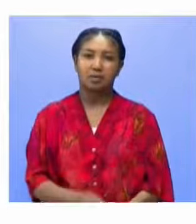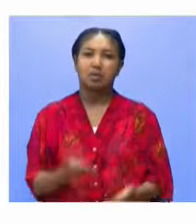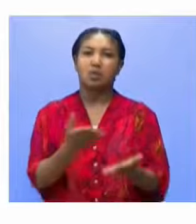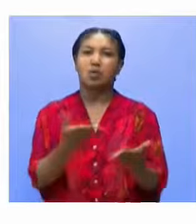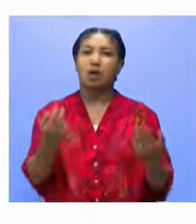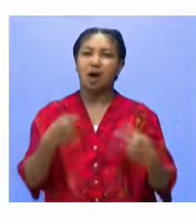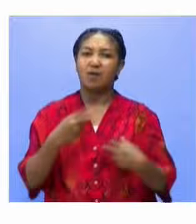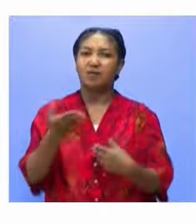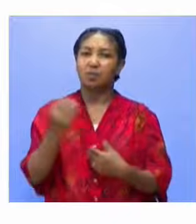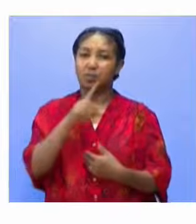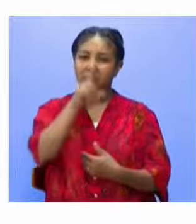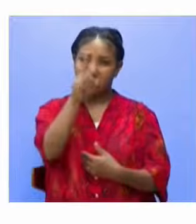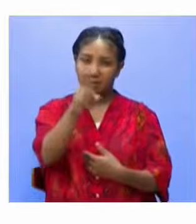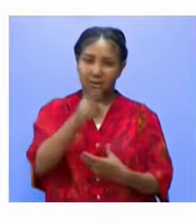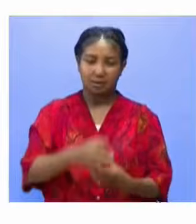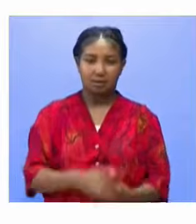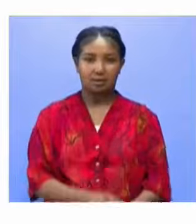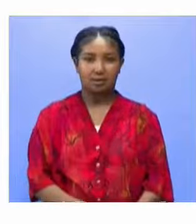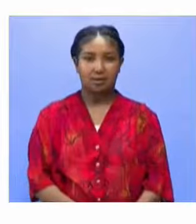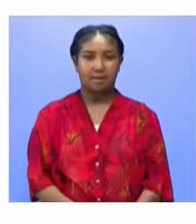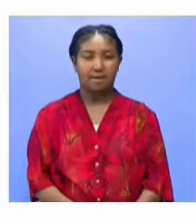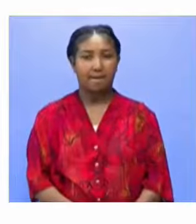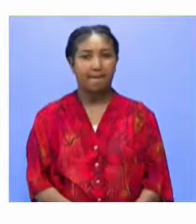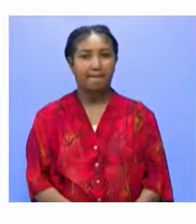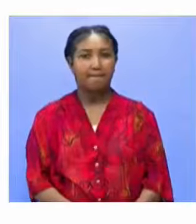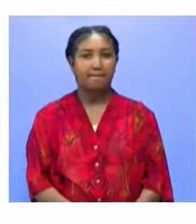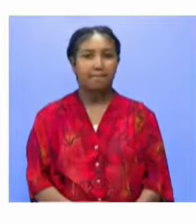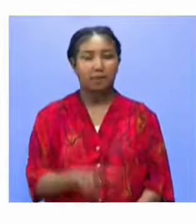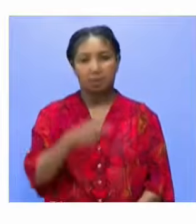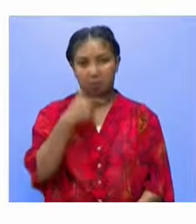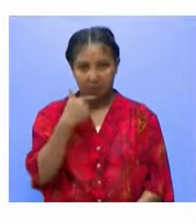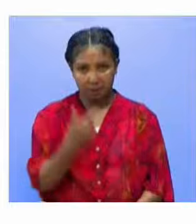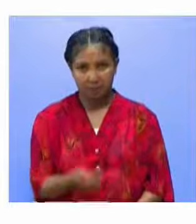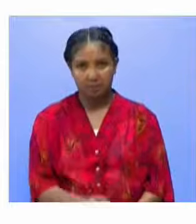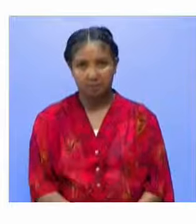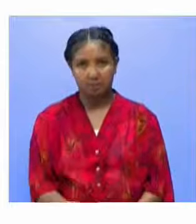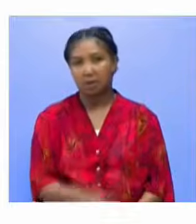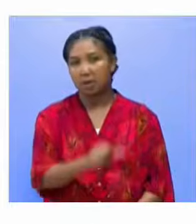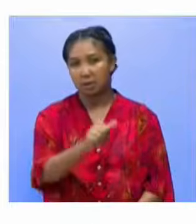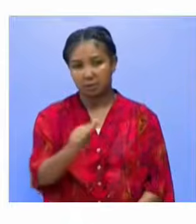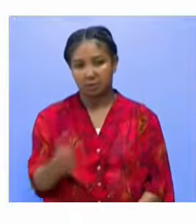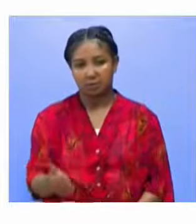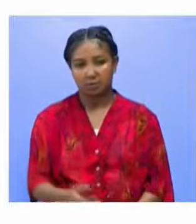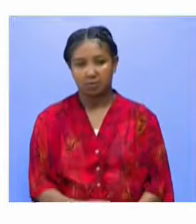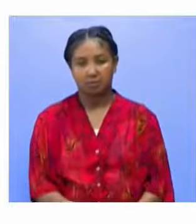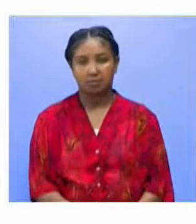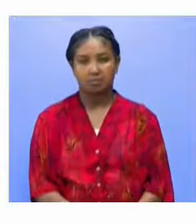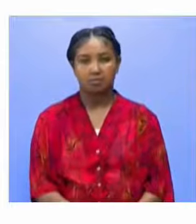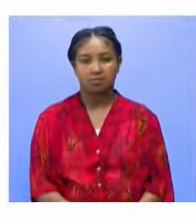Where have you been? And that's how we can say another form.